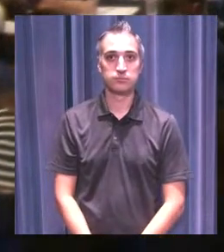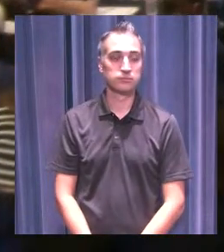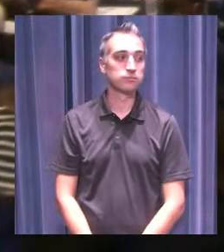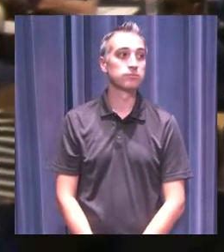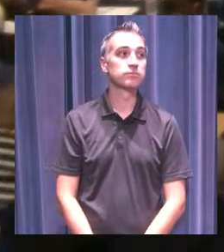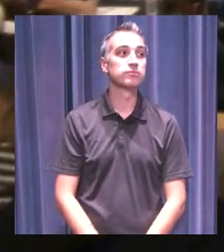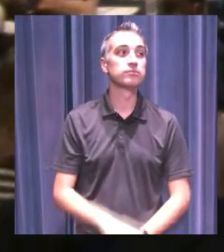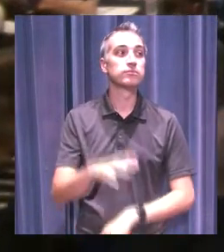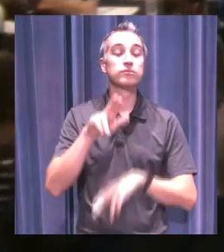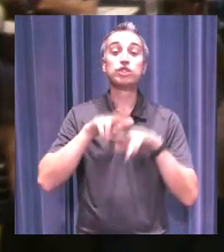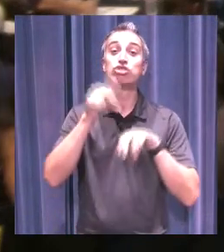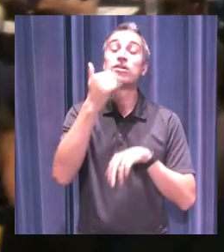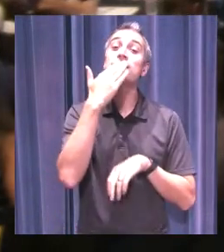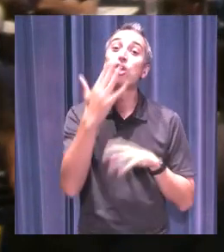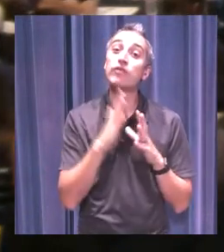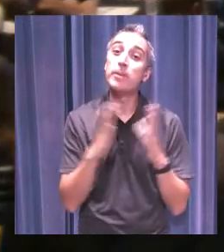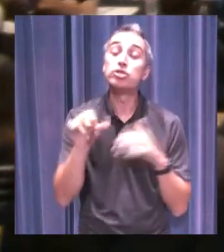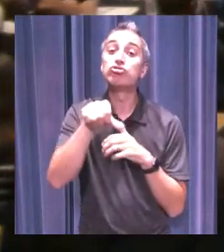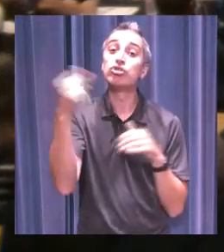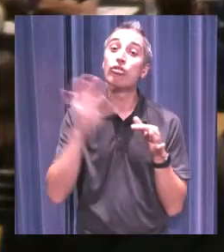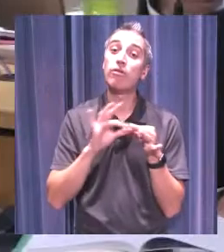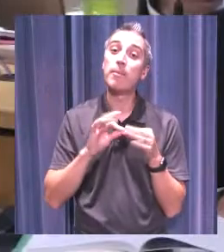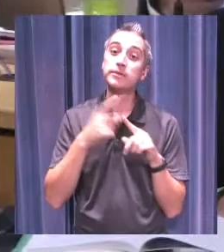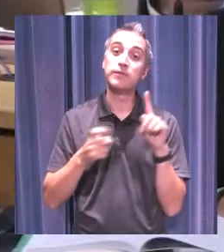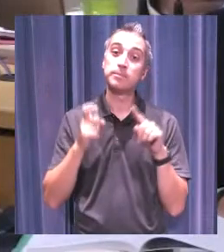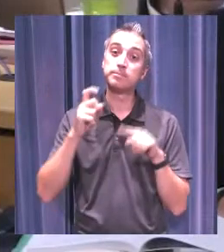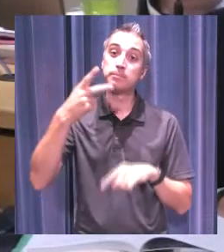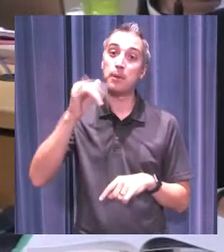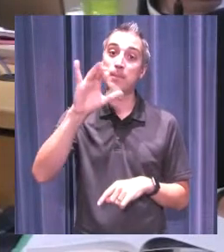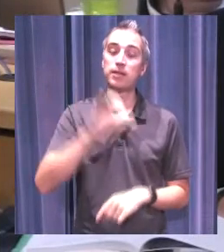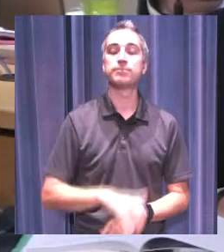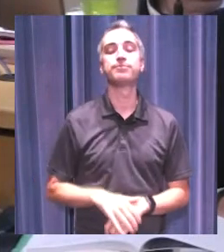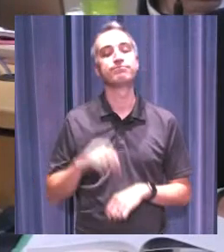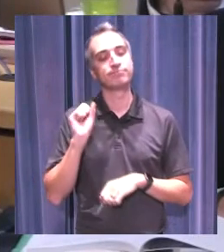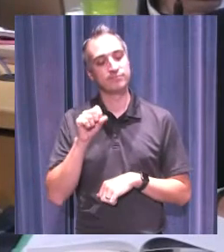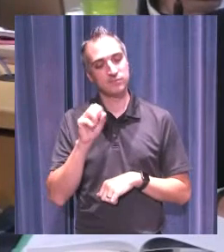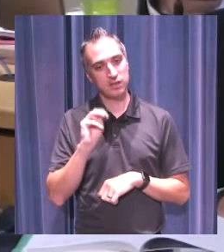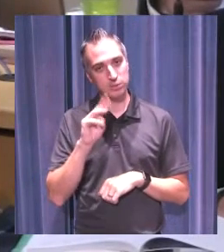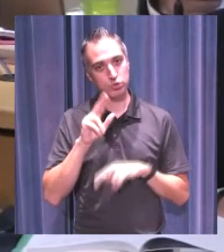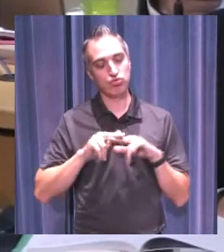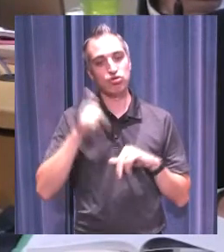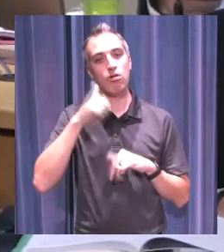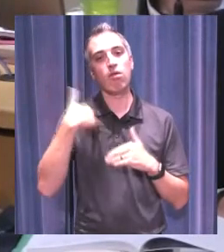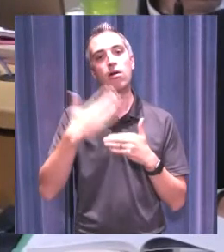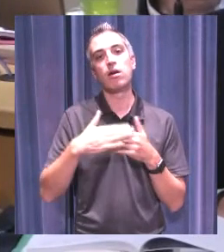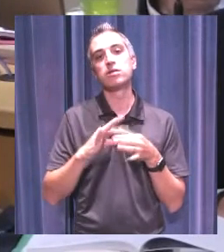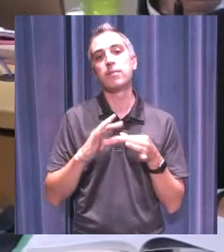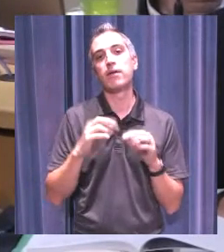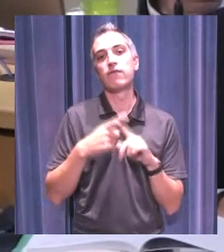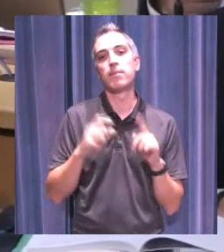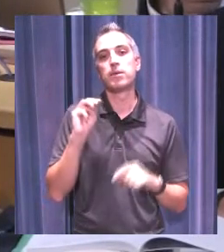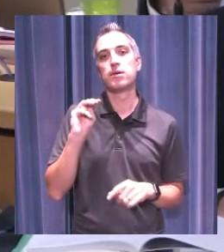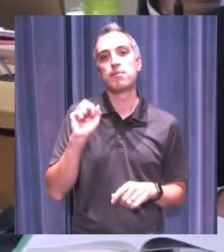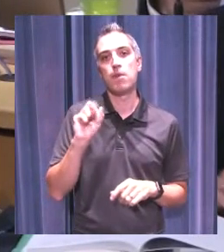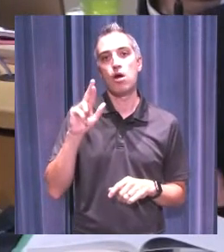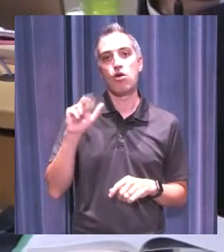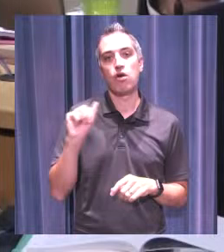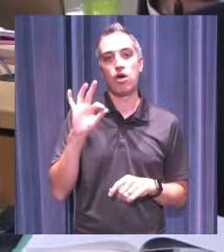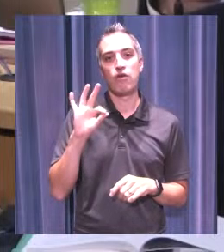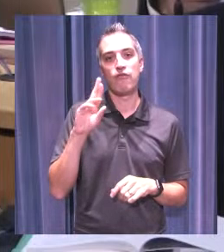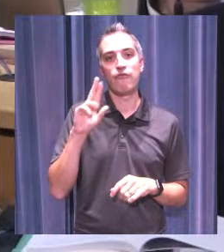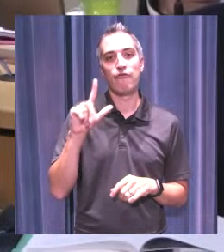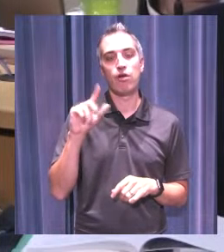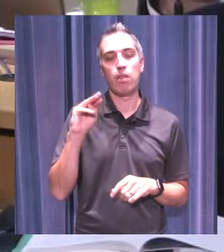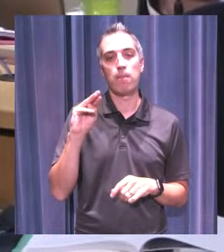Thank you very much. Do we have any other comments from the public? Yes, Mr. Chair. The next comment's been submitted by Mara Fulmer of Graham